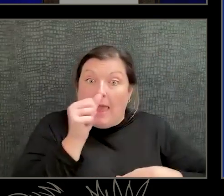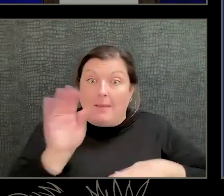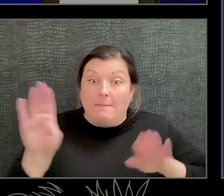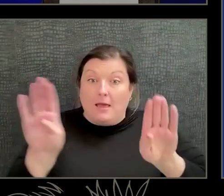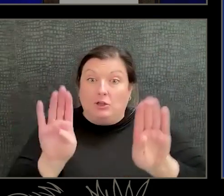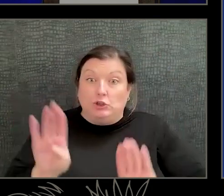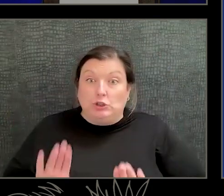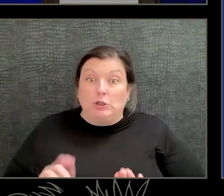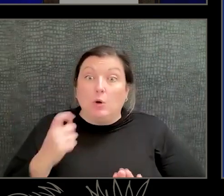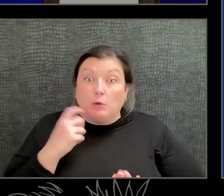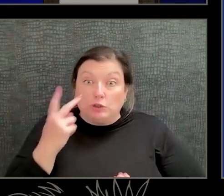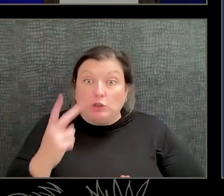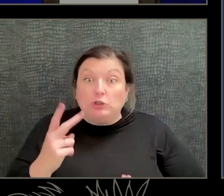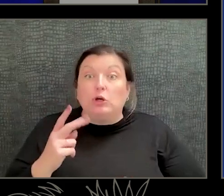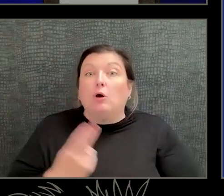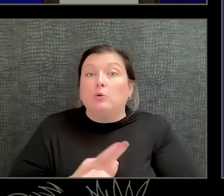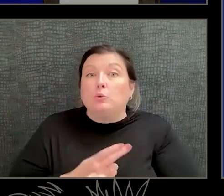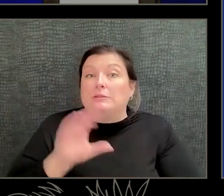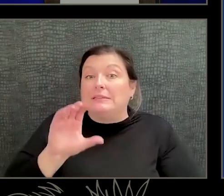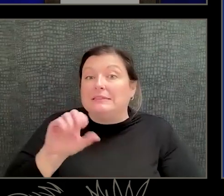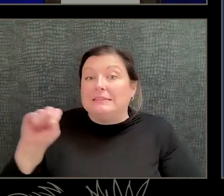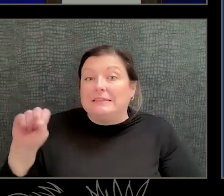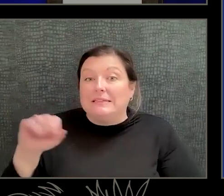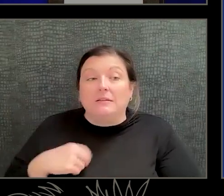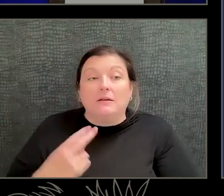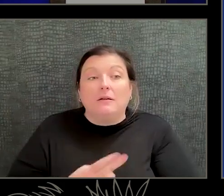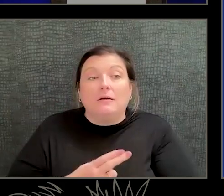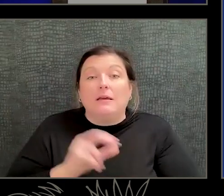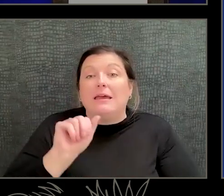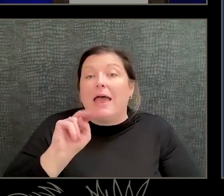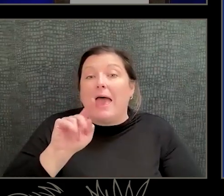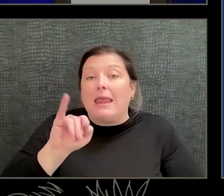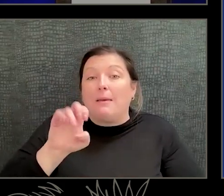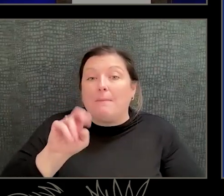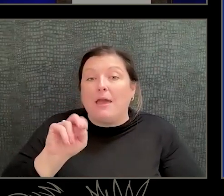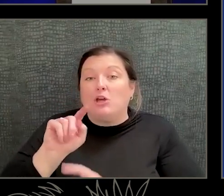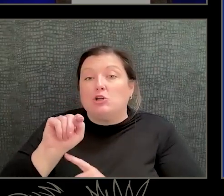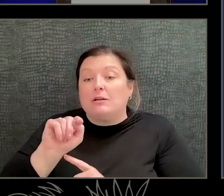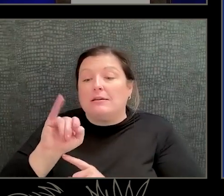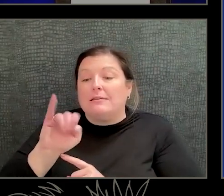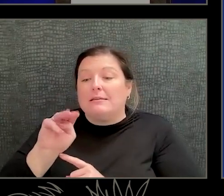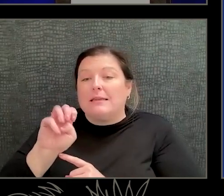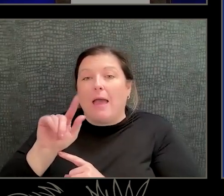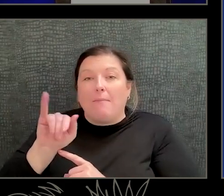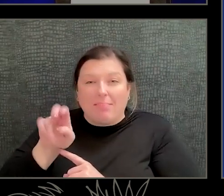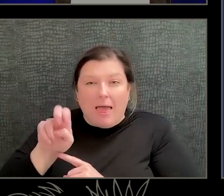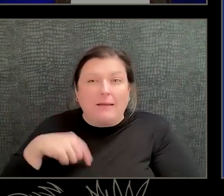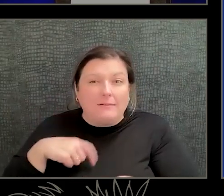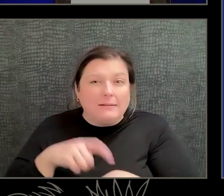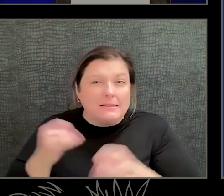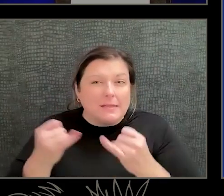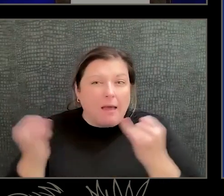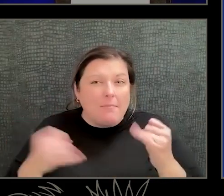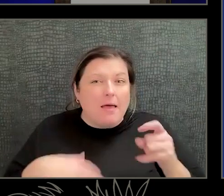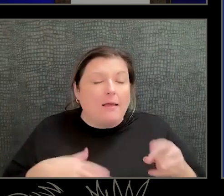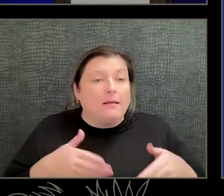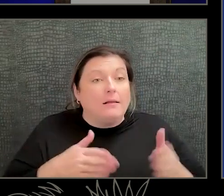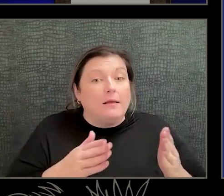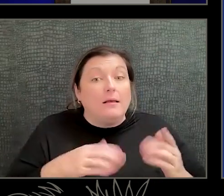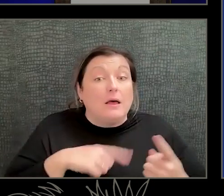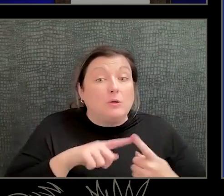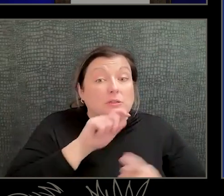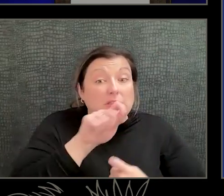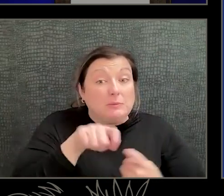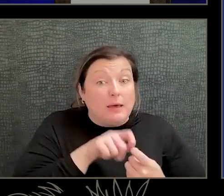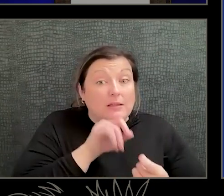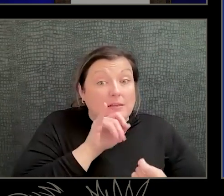using CSS only. What we're using here is something called the animation timeline. Animation timeline is a new CSS property that allows you either specify